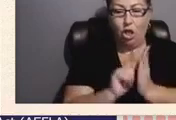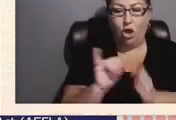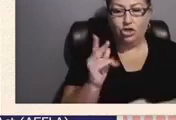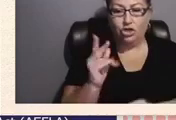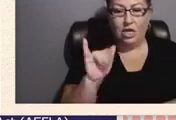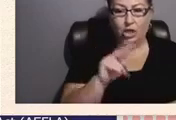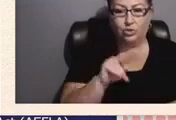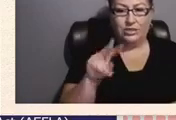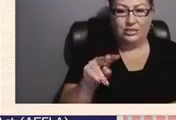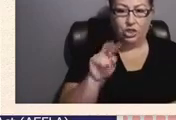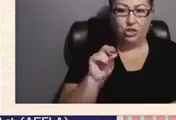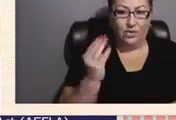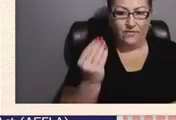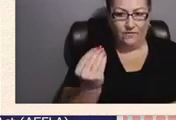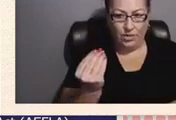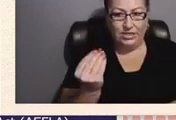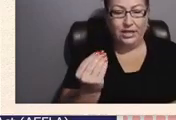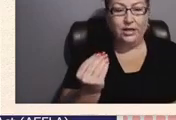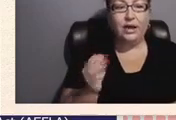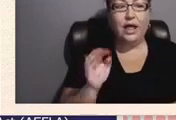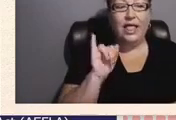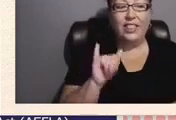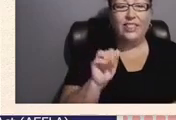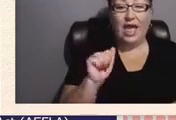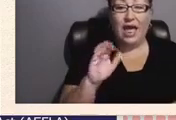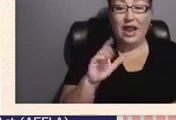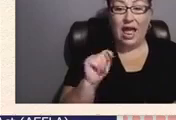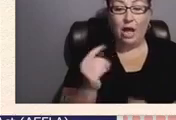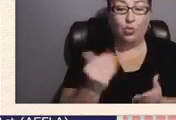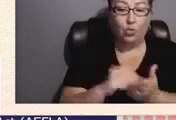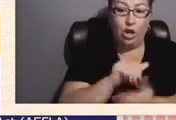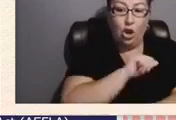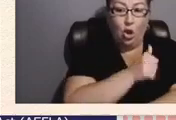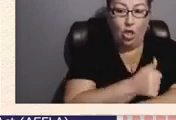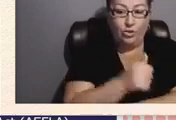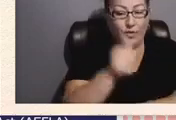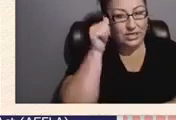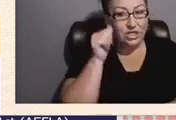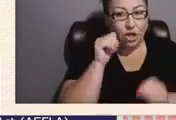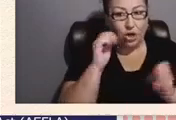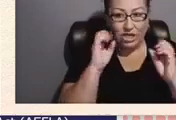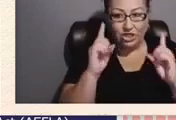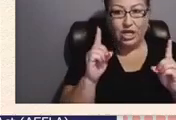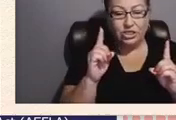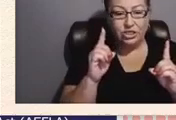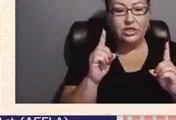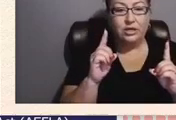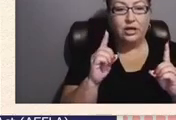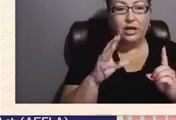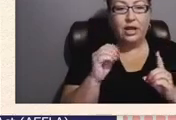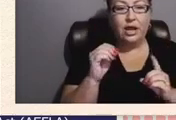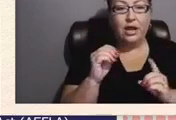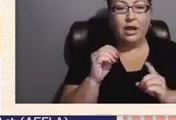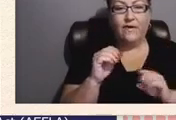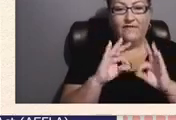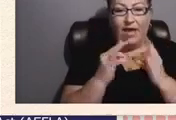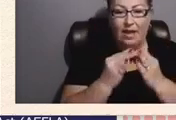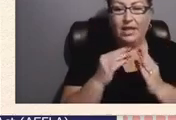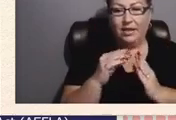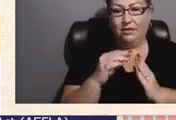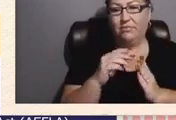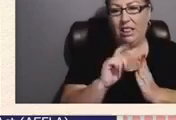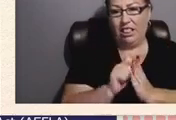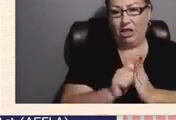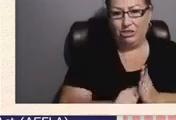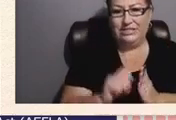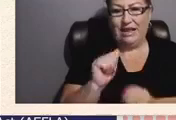2014. This act reauthorized the Adult Education and Family Literacy Act with several revisions and became